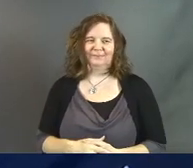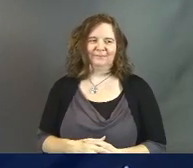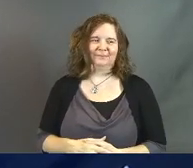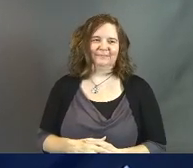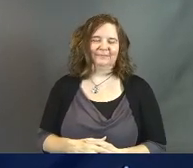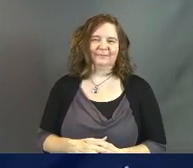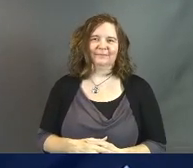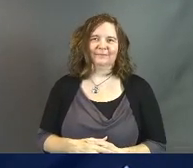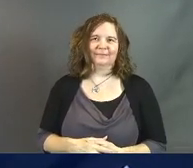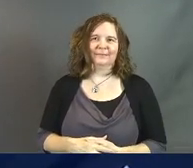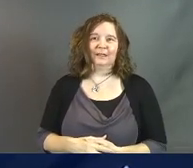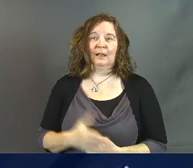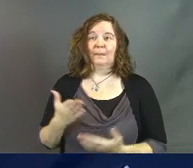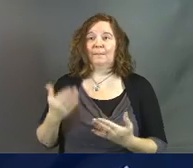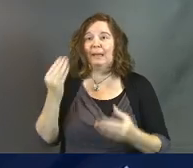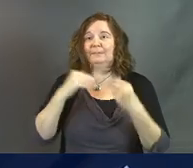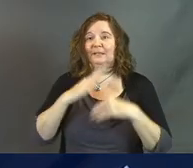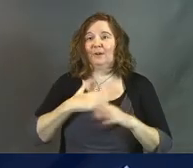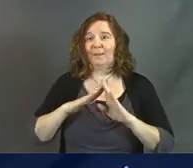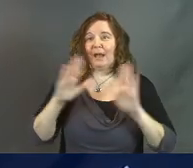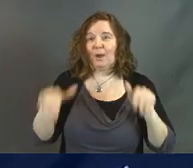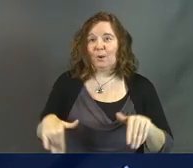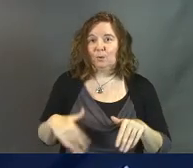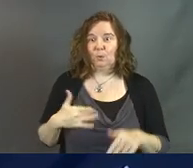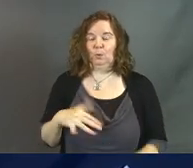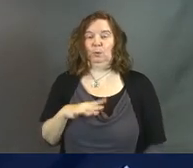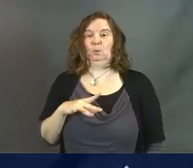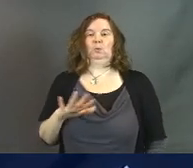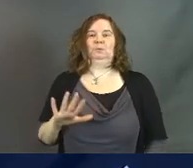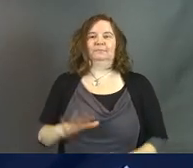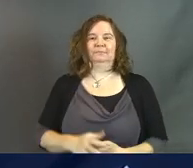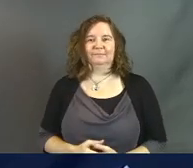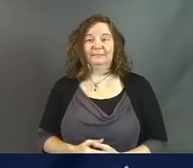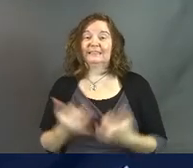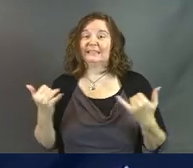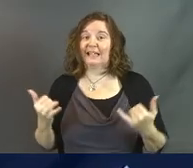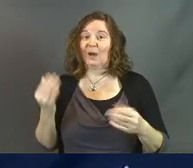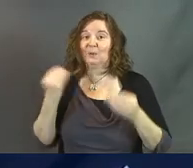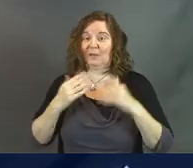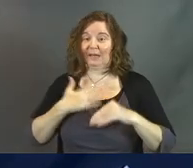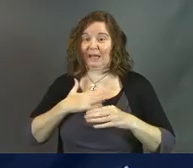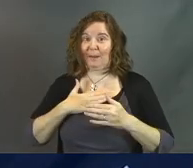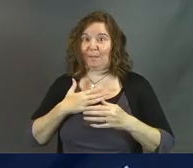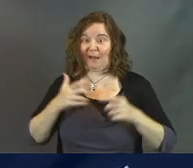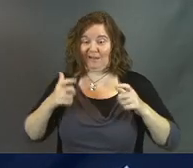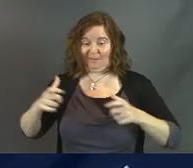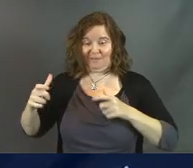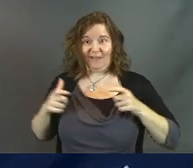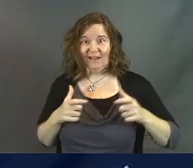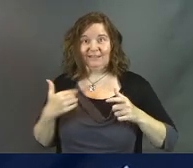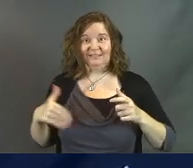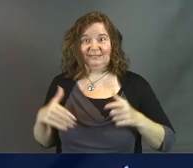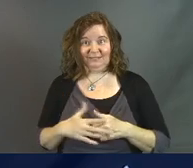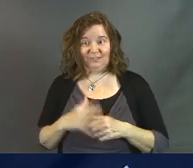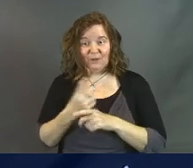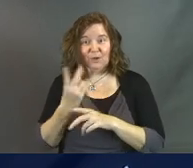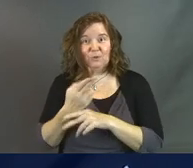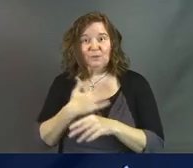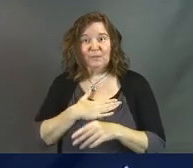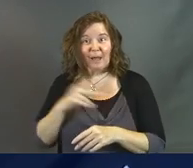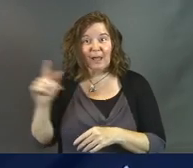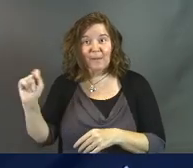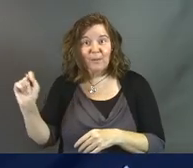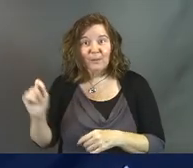Maybe you go for the deluxe model and it's dinner at my house. Ooh, now you're eating on my china, right? You're using